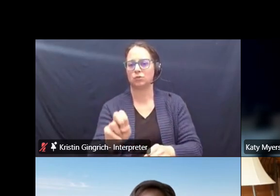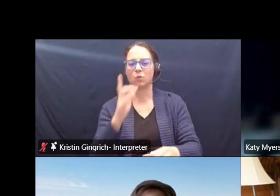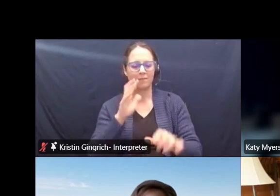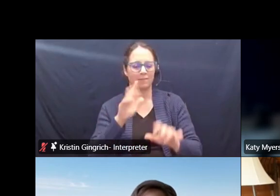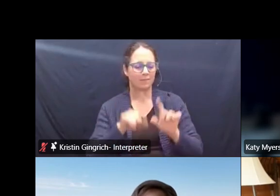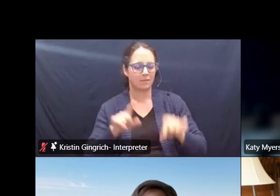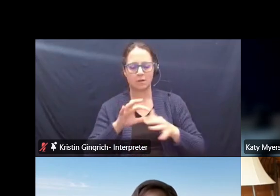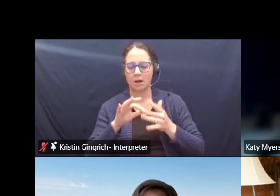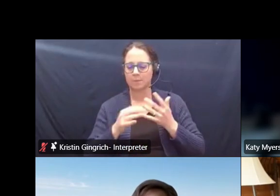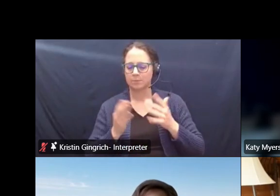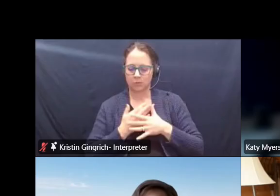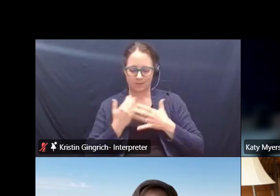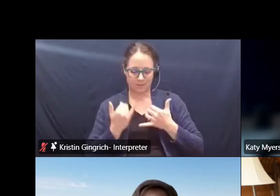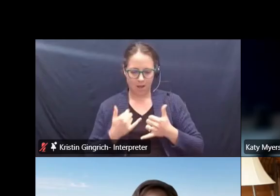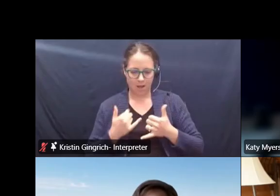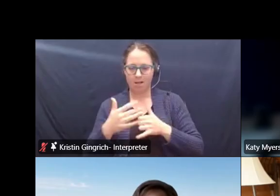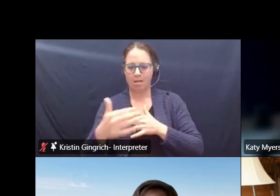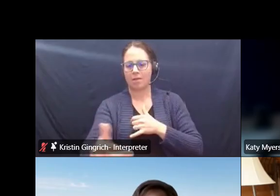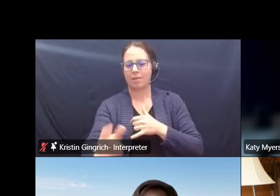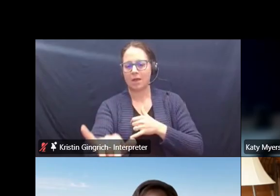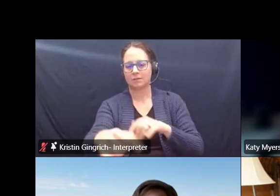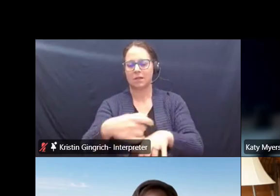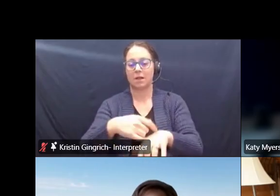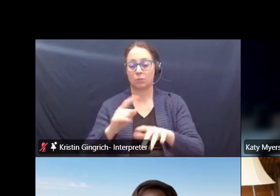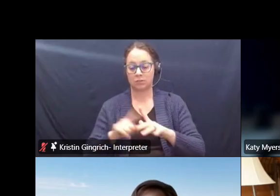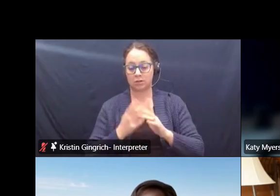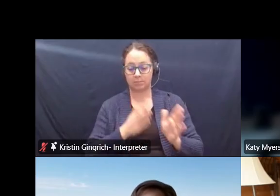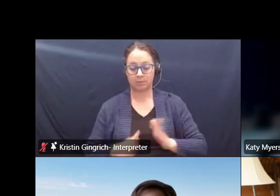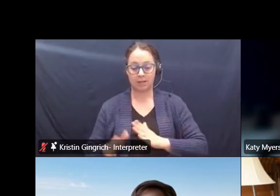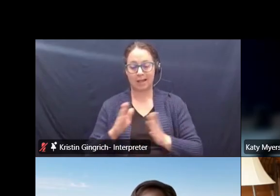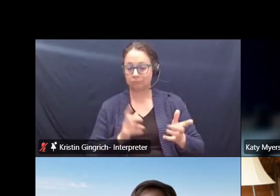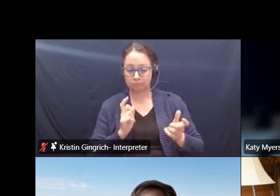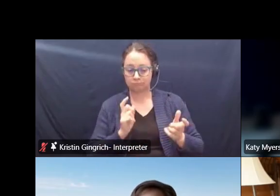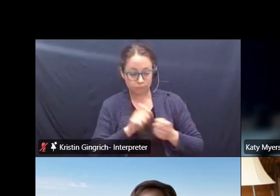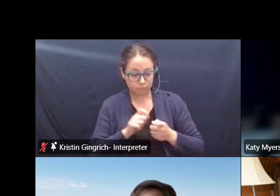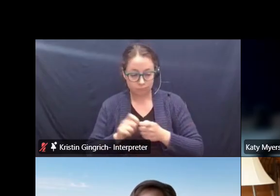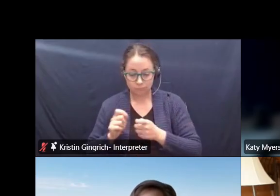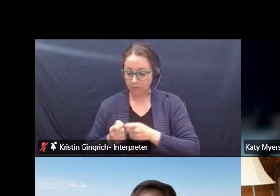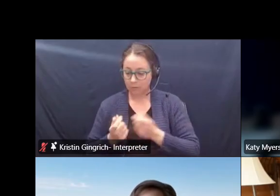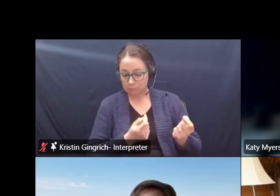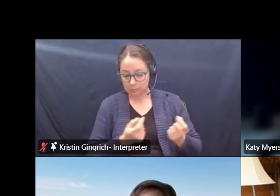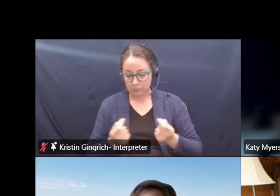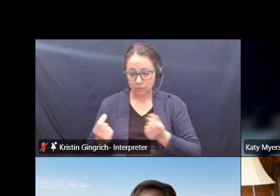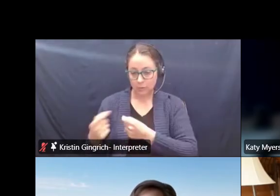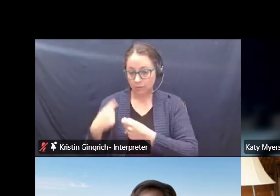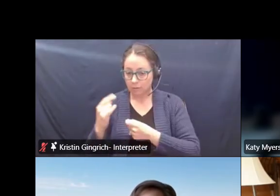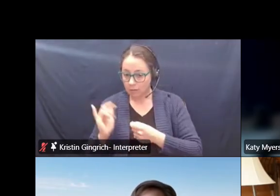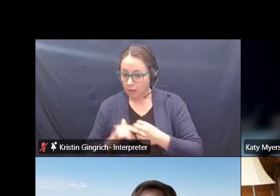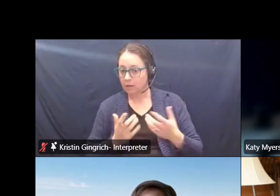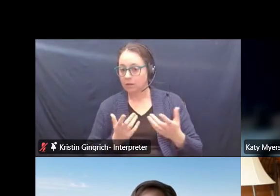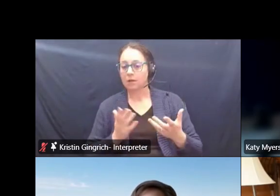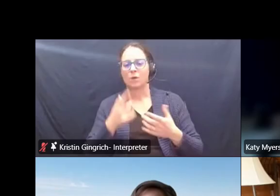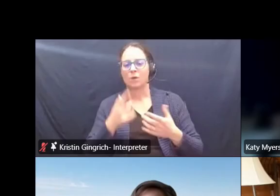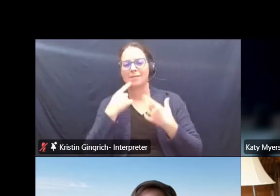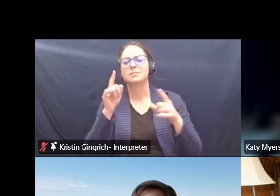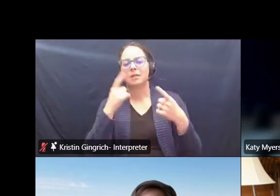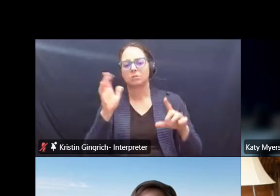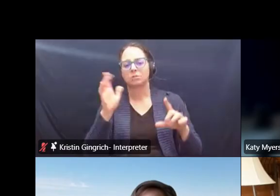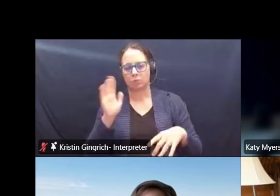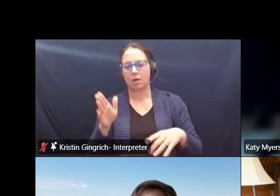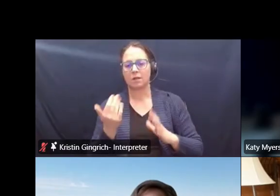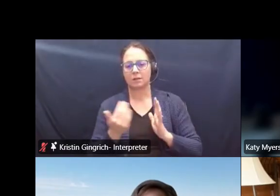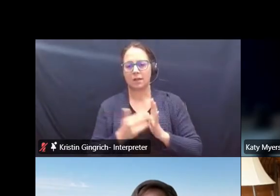between now and then to do that. And as we start to plan the logistics of when and how those will be, we will get those announced and again, put them